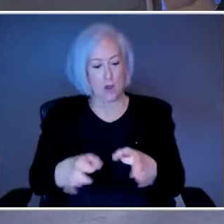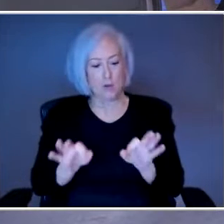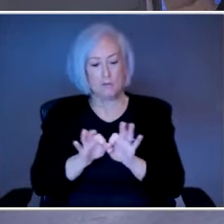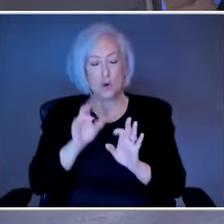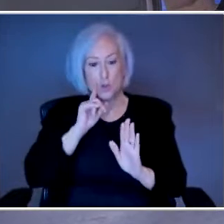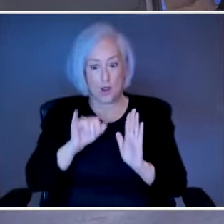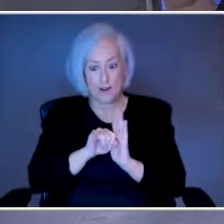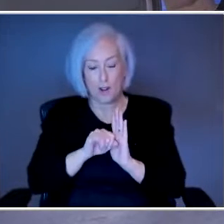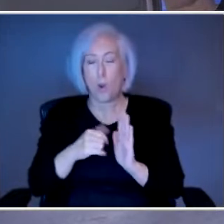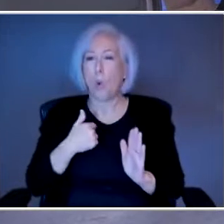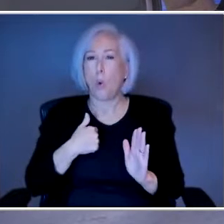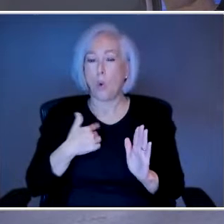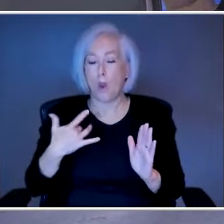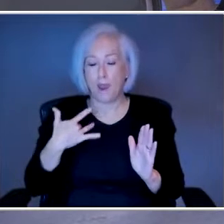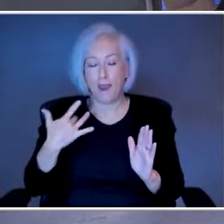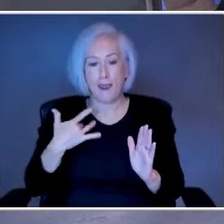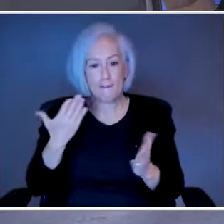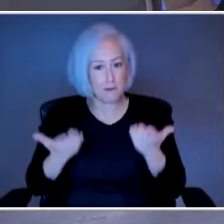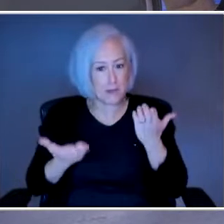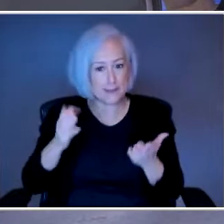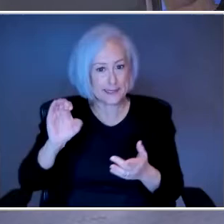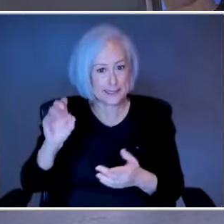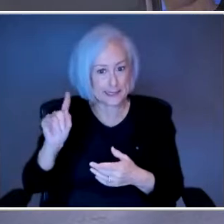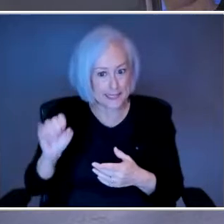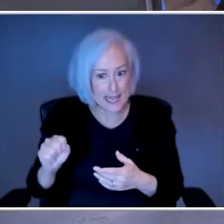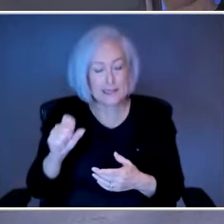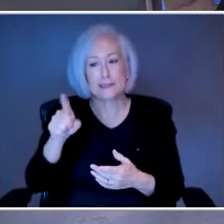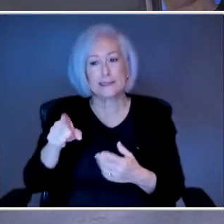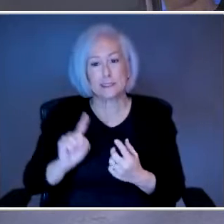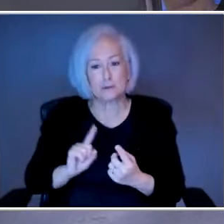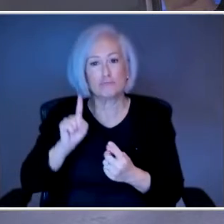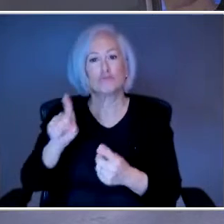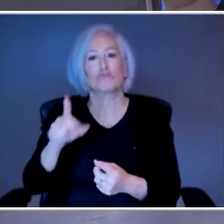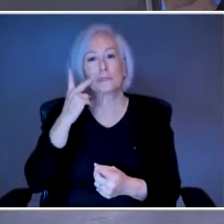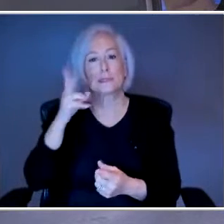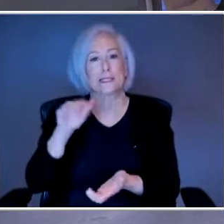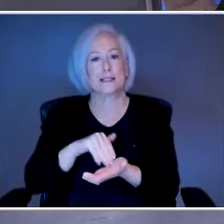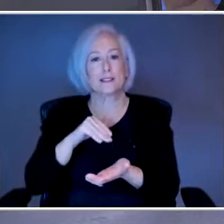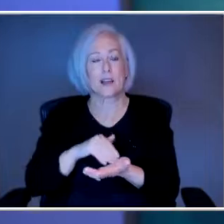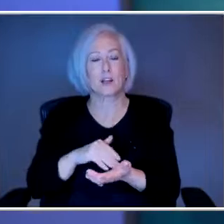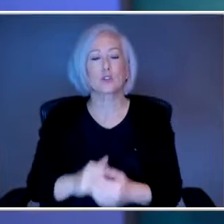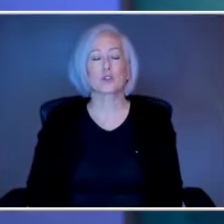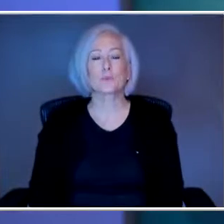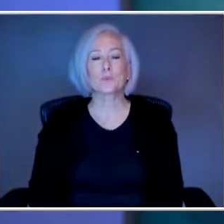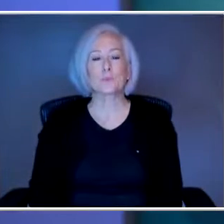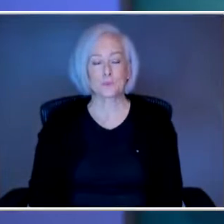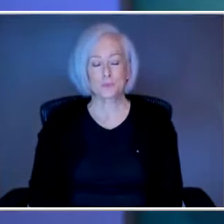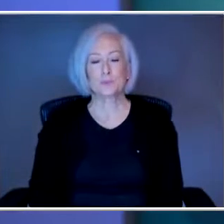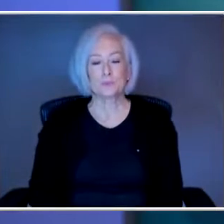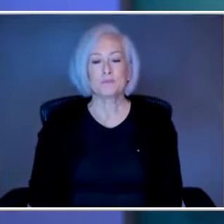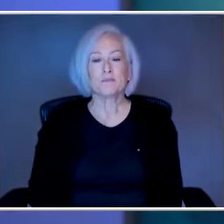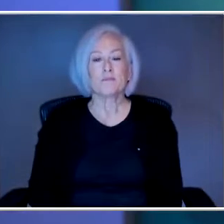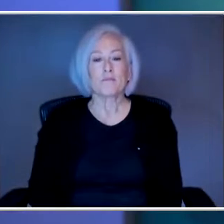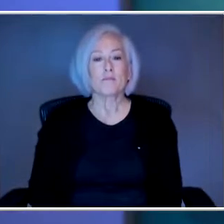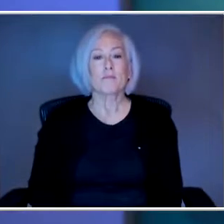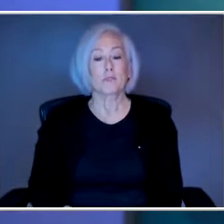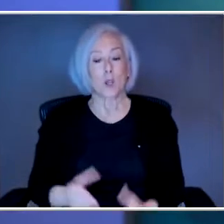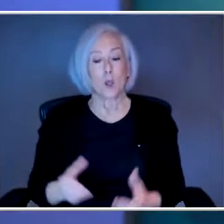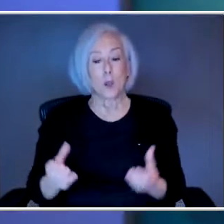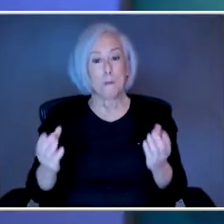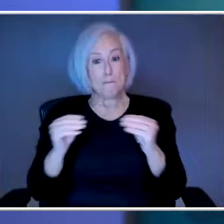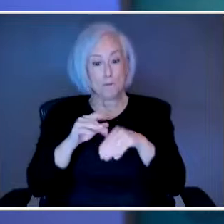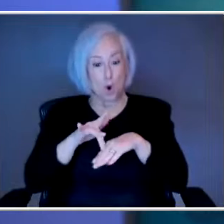as far as them being able to bounce back and get full motion back? Yeah. It is something that doing it earlier rather than later